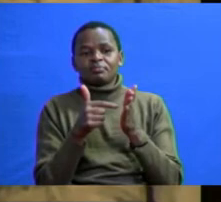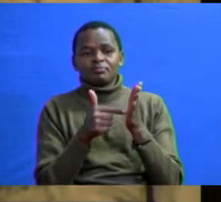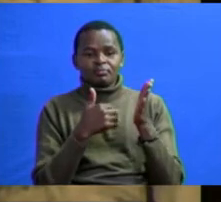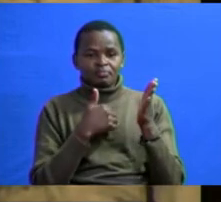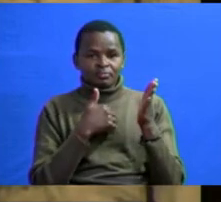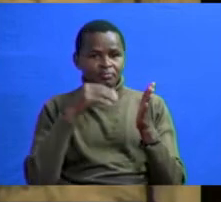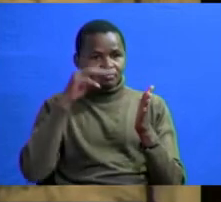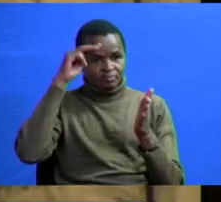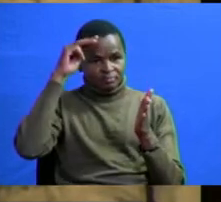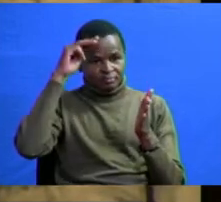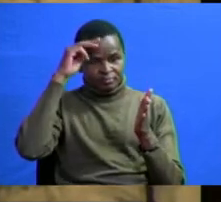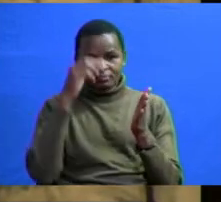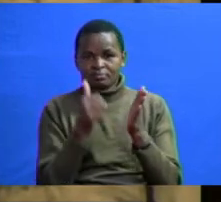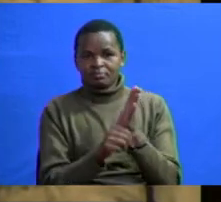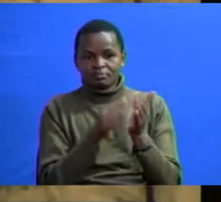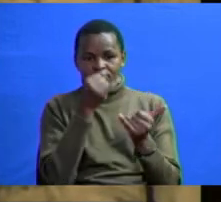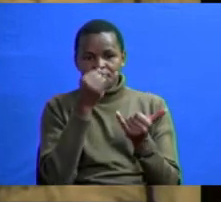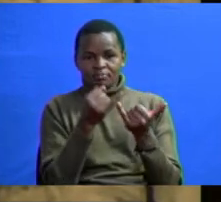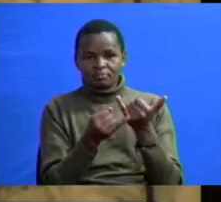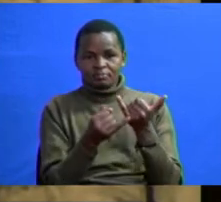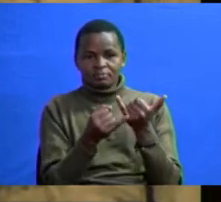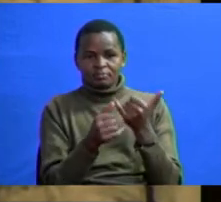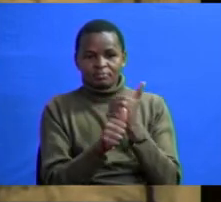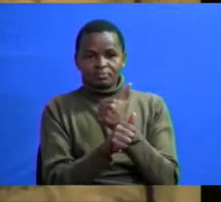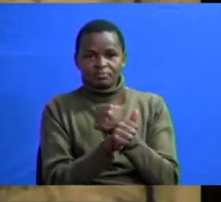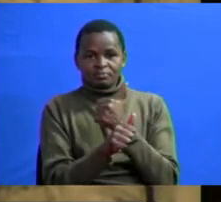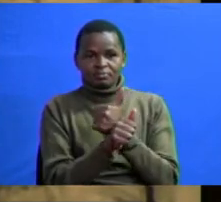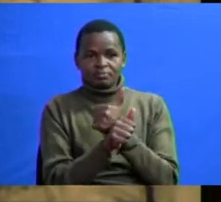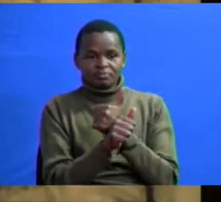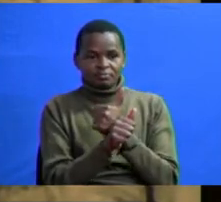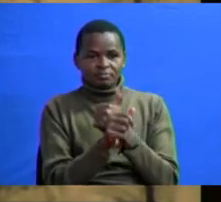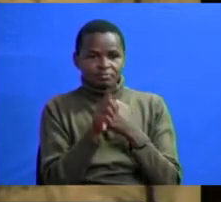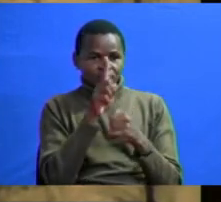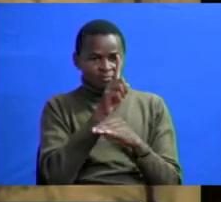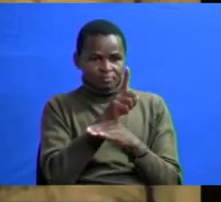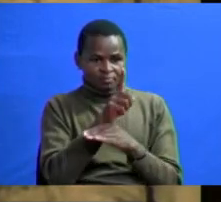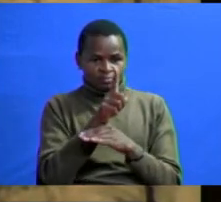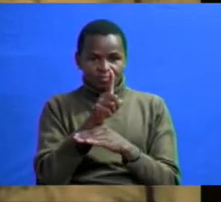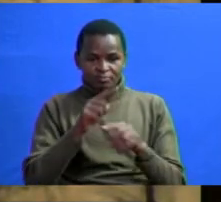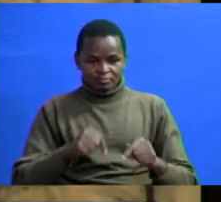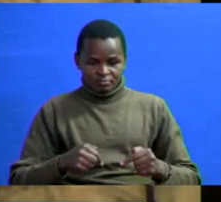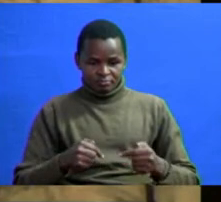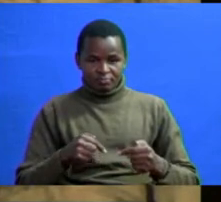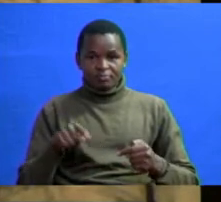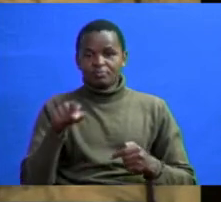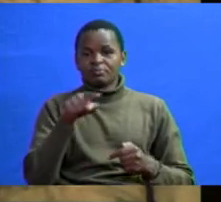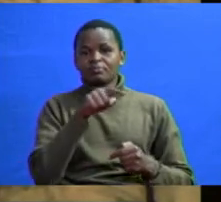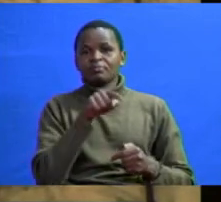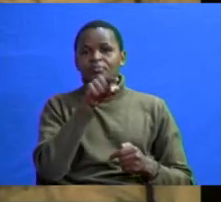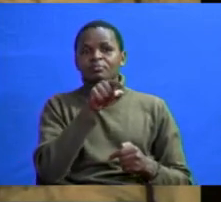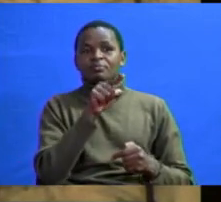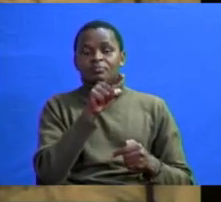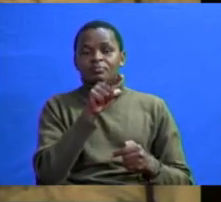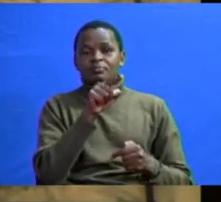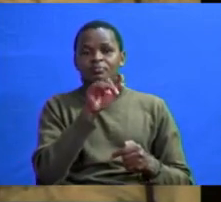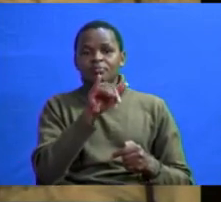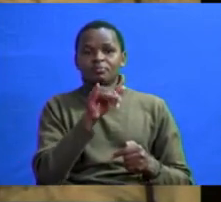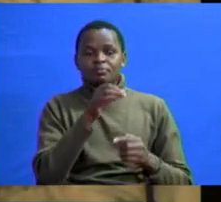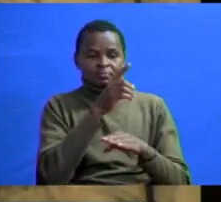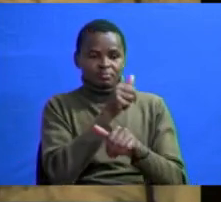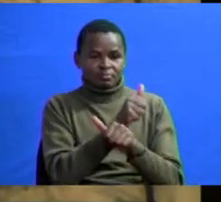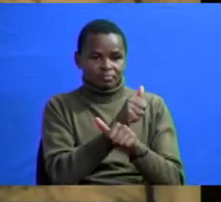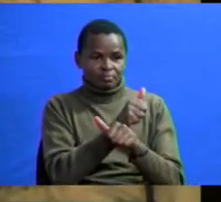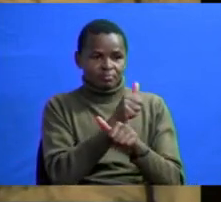mental illness. And the last one is danger. Are you posing danger to yourself and the people around you? And by danger, I mean